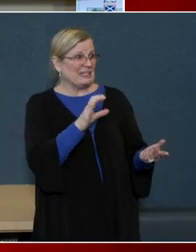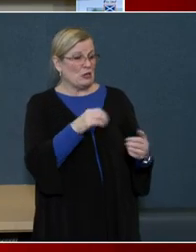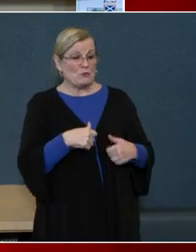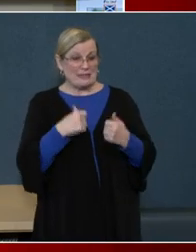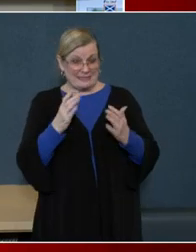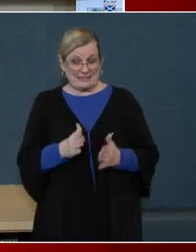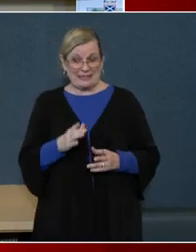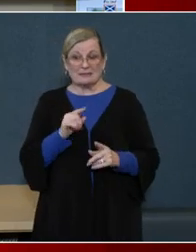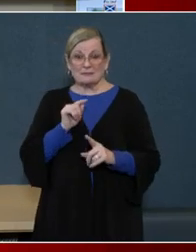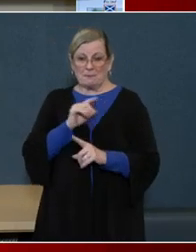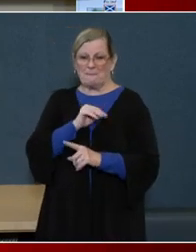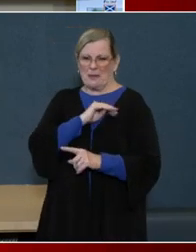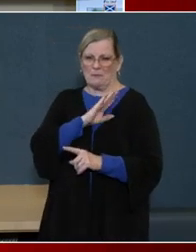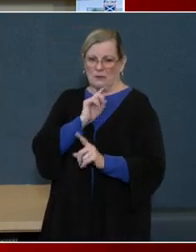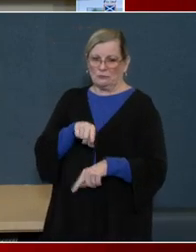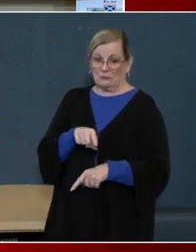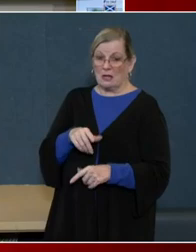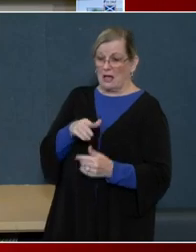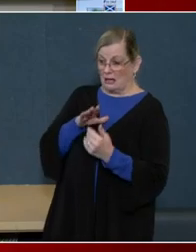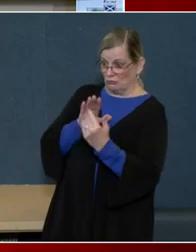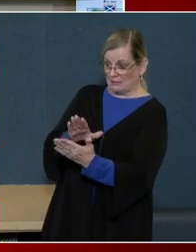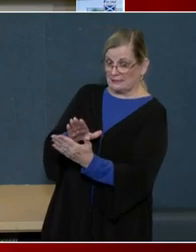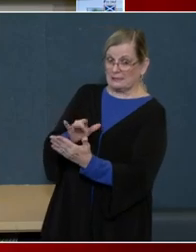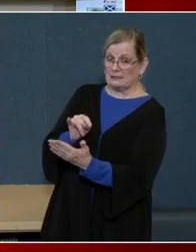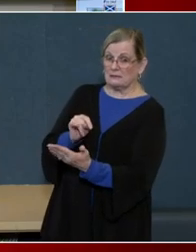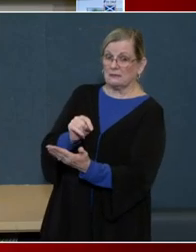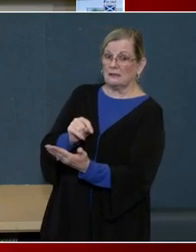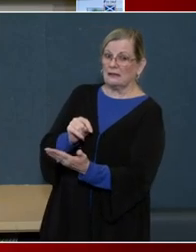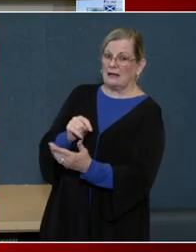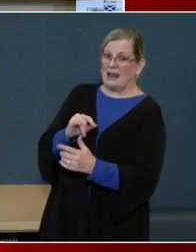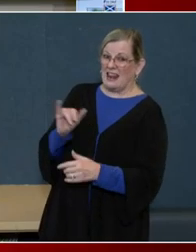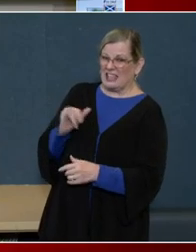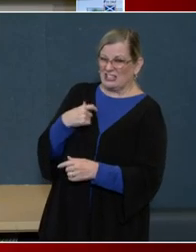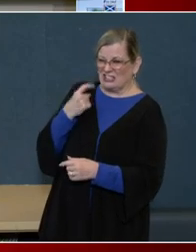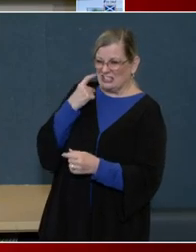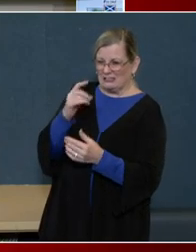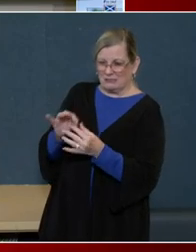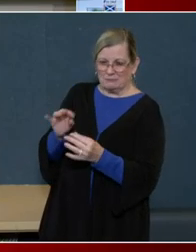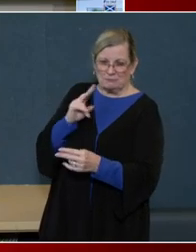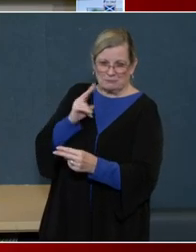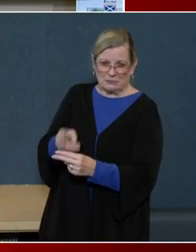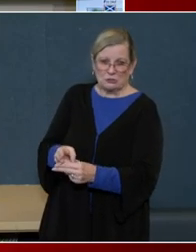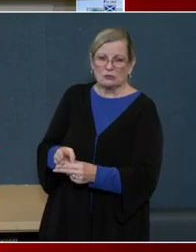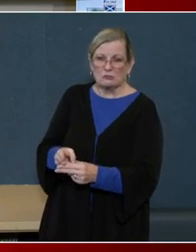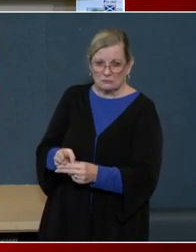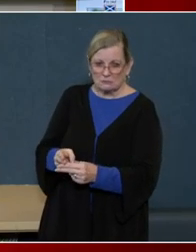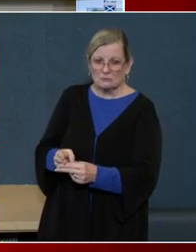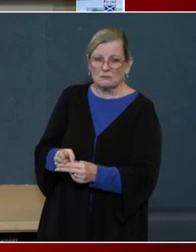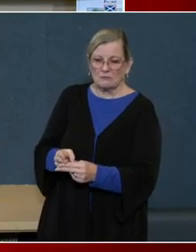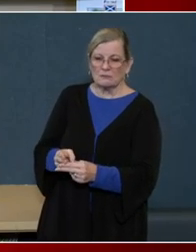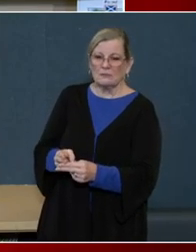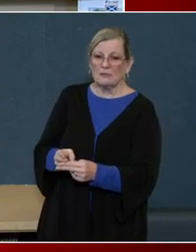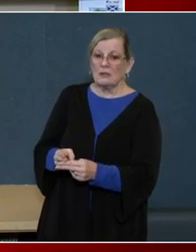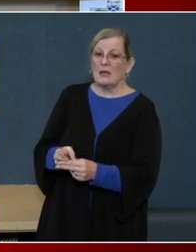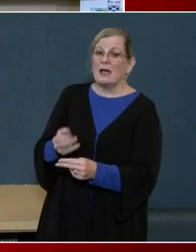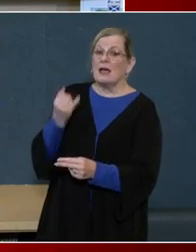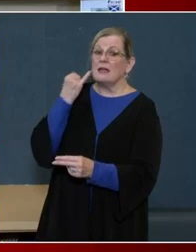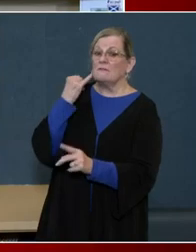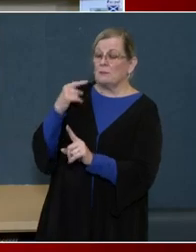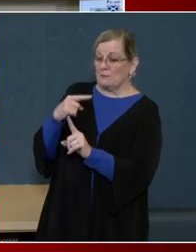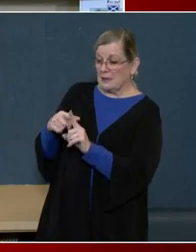they tested in the way that I just mentioned, and that they're, if they are a positive case, and it was, it should